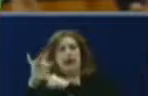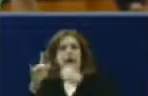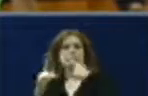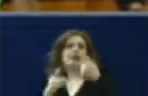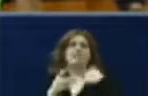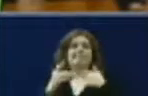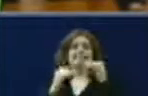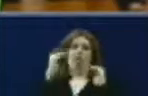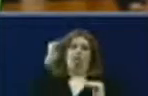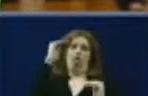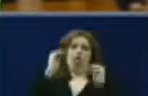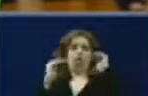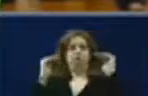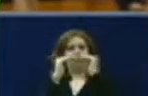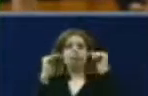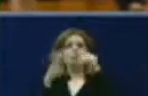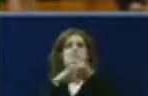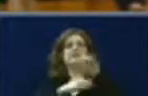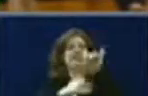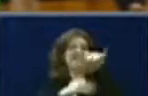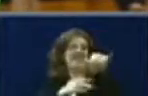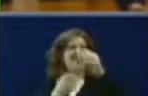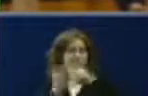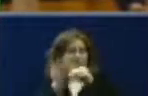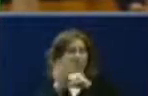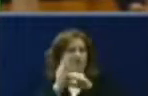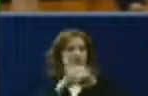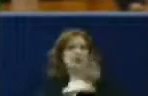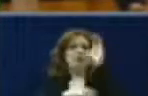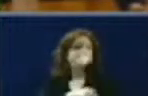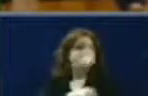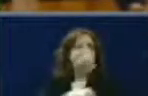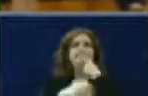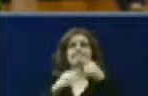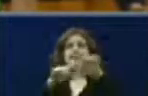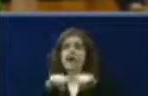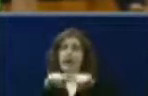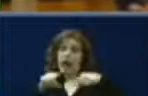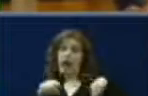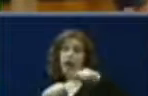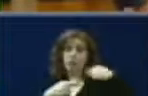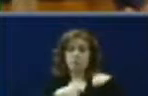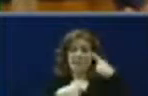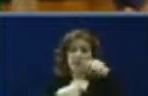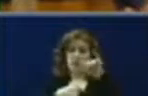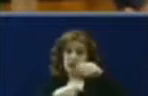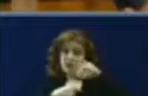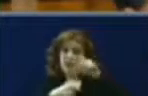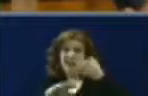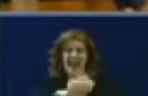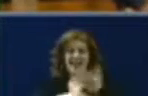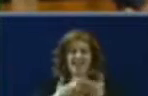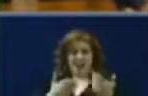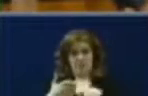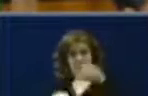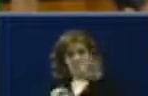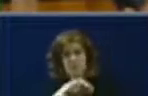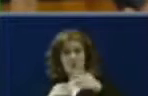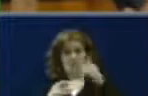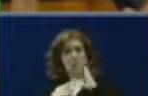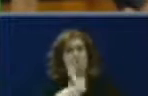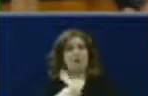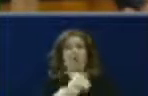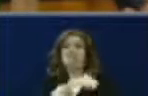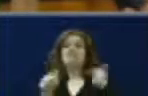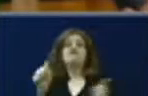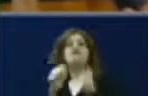service breakdowns and transparency within the district. We also seek accountability from JCPS after items have been voted on by the board. For example,